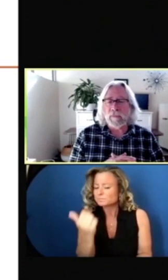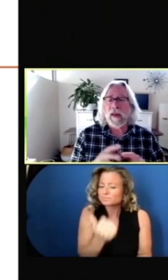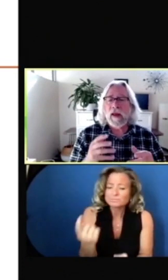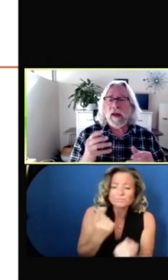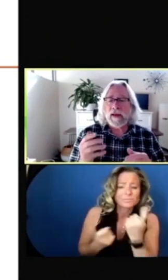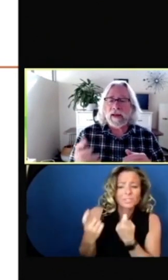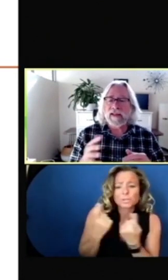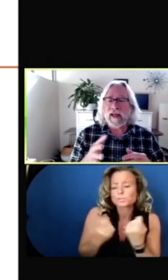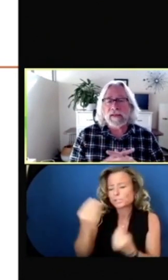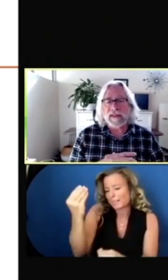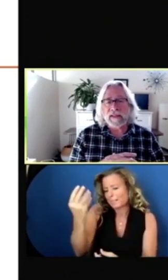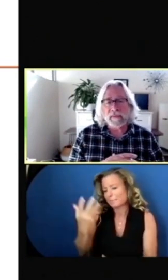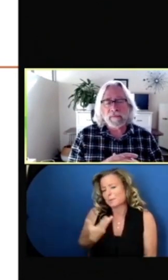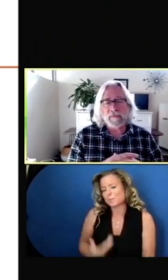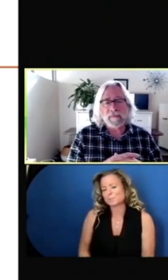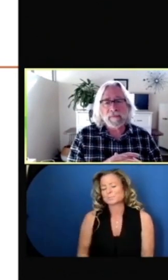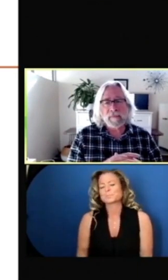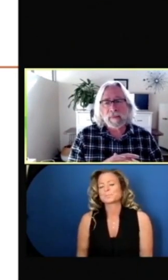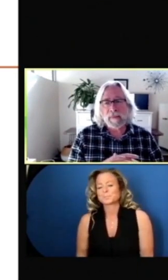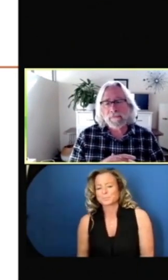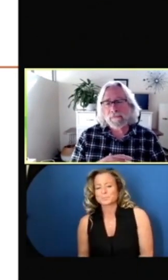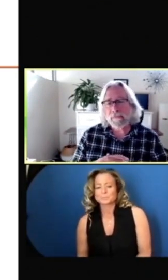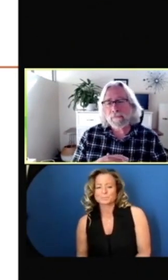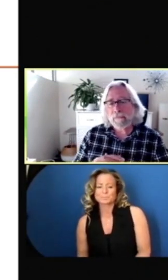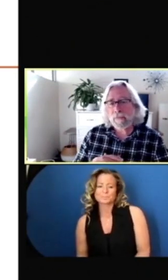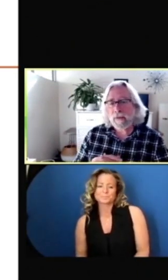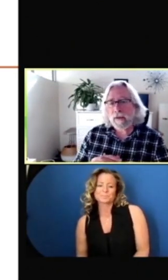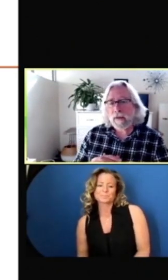us know. Next slide, please.